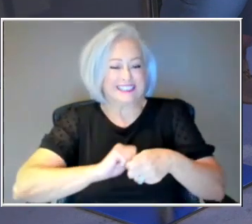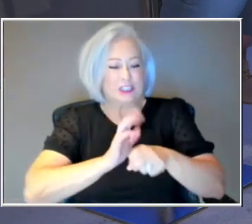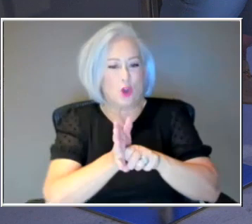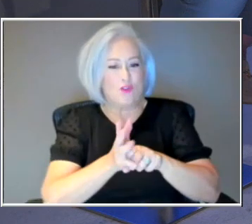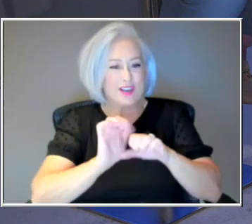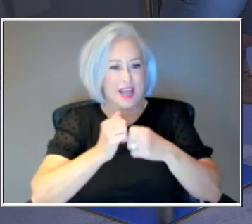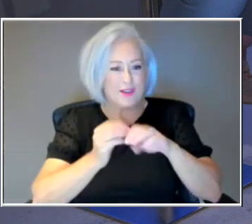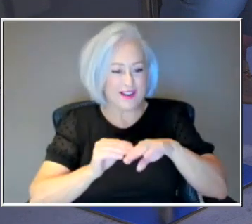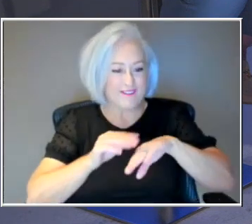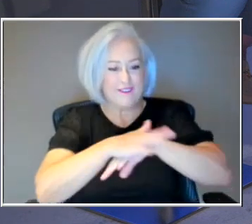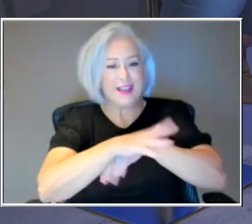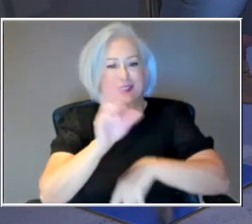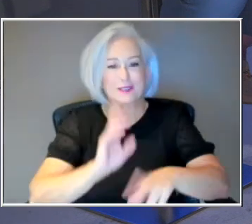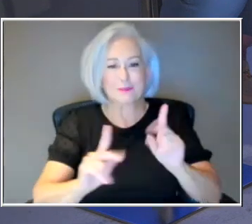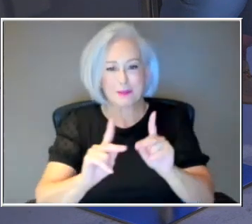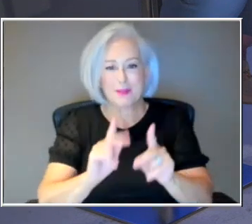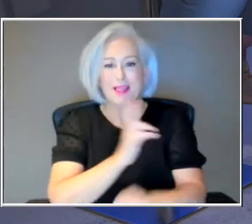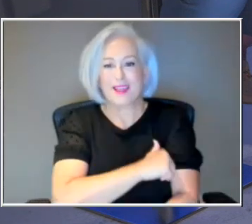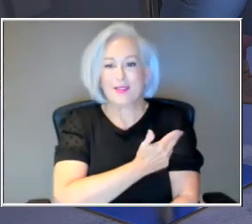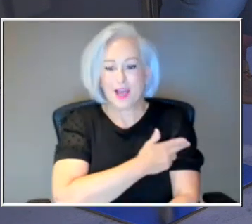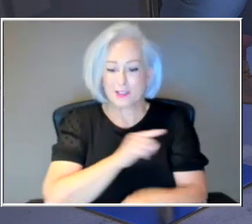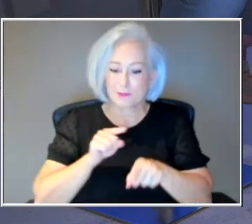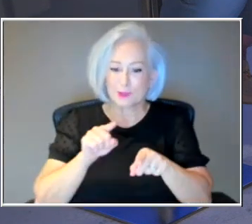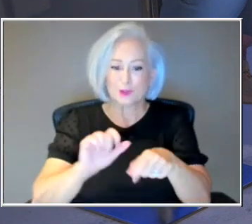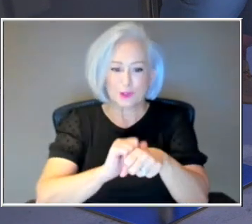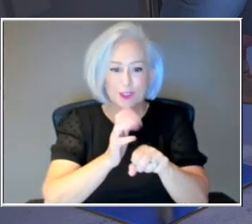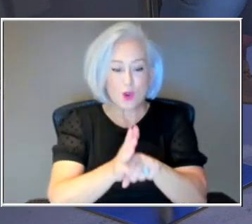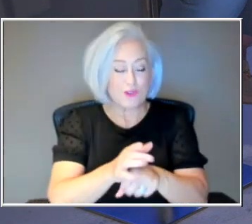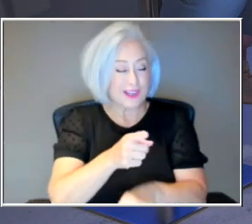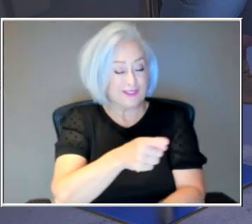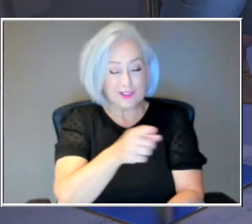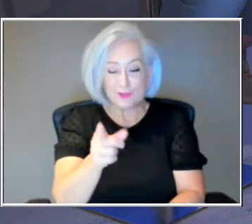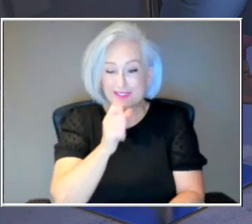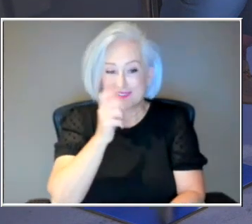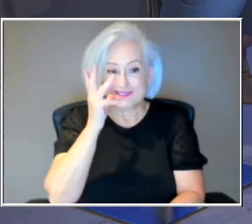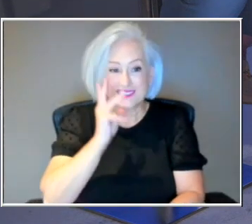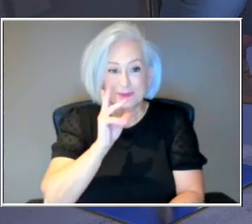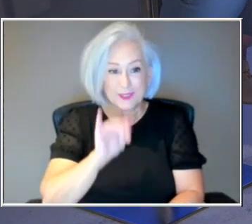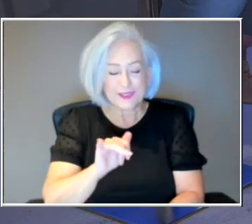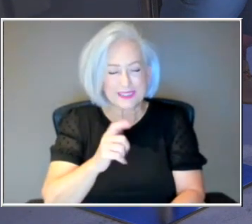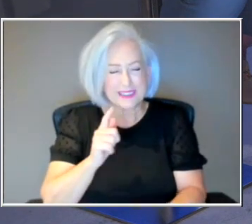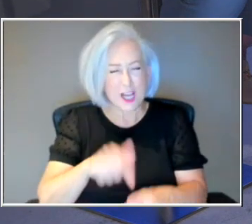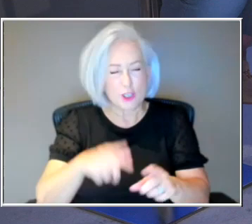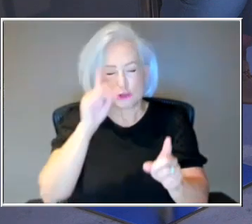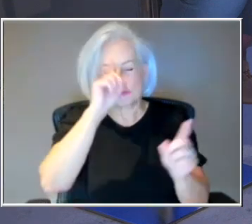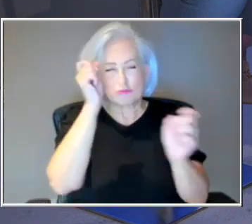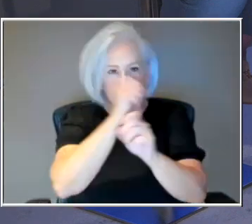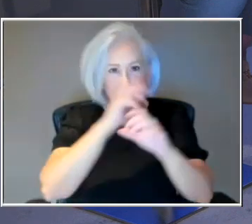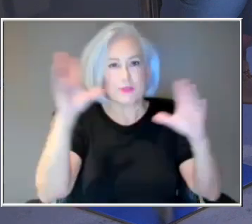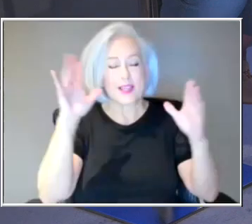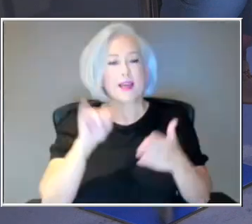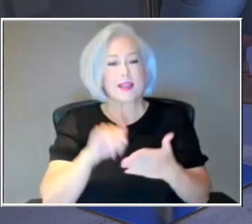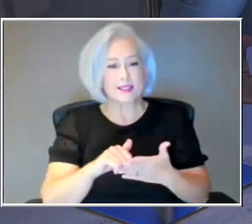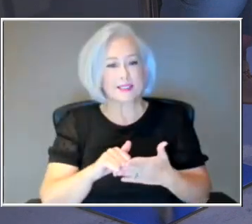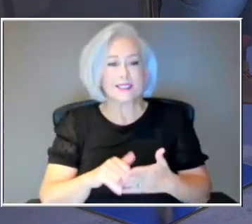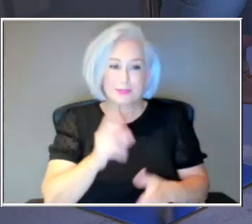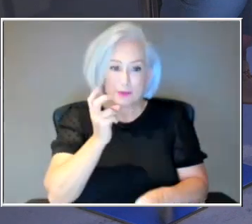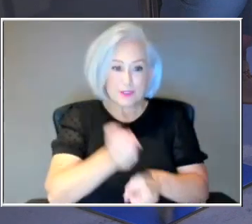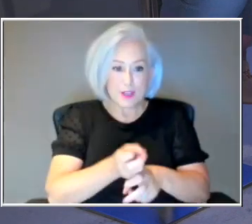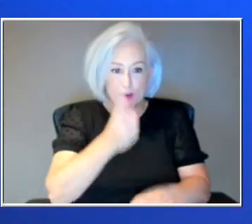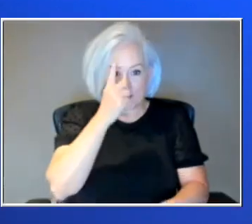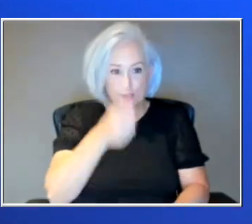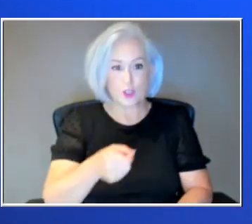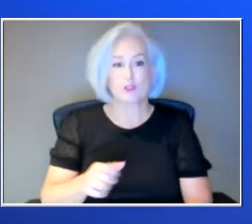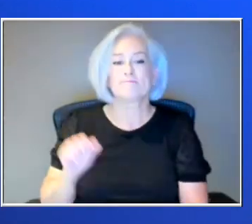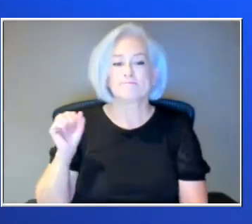you went through it, Right. it's hard to, it's hard to really connect with that. But I mean, you took that pretty hard. Yes, it was